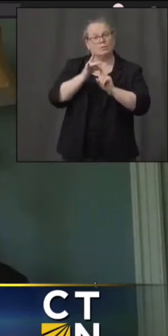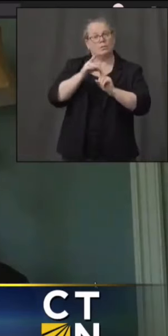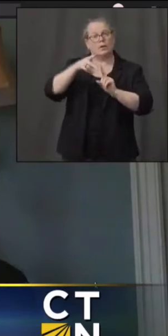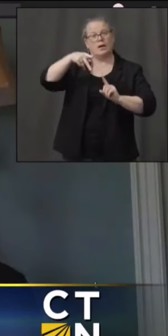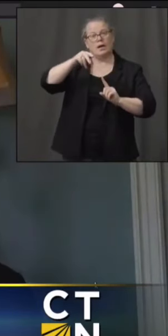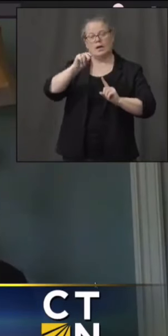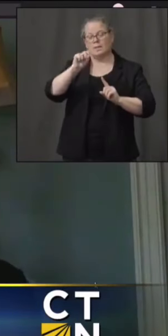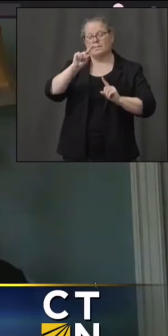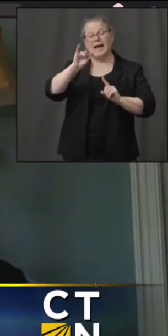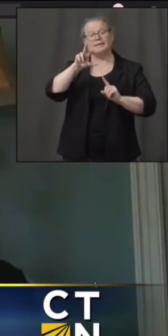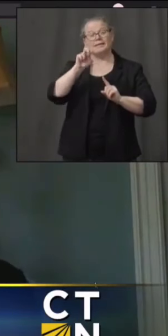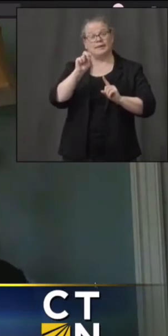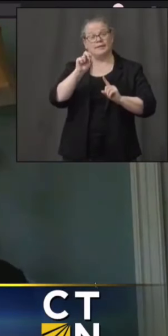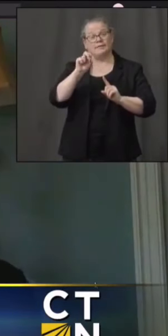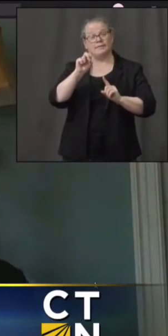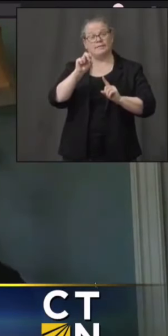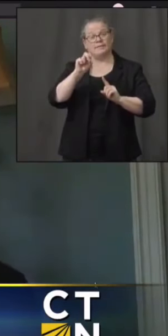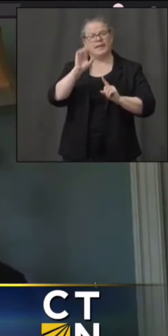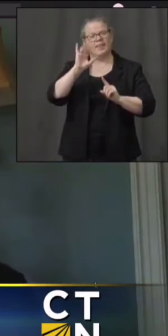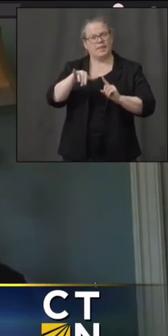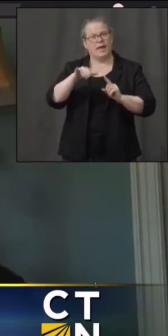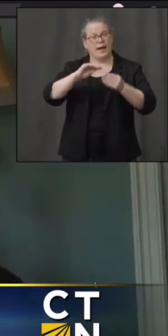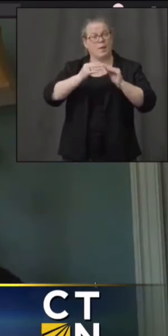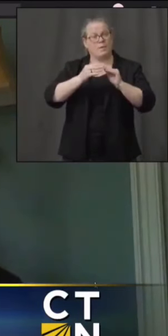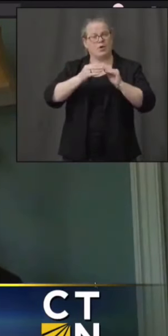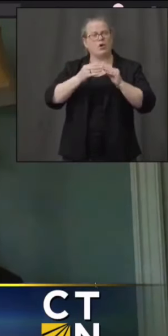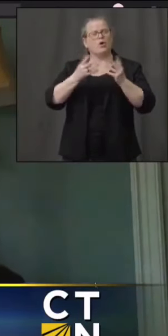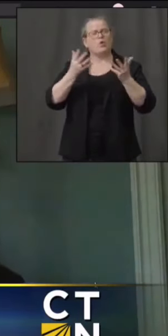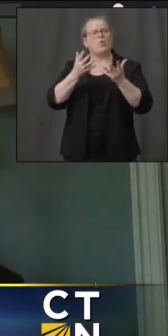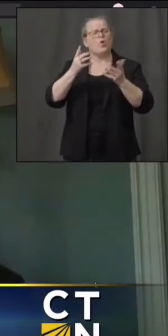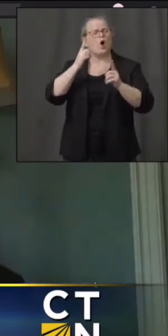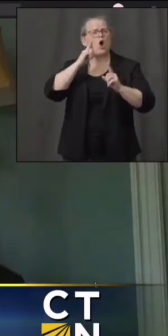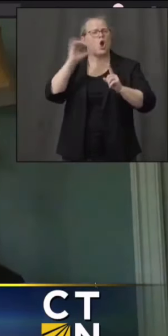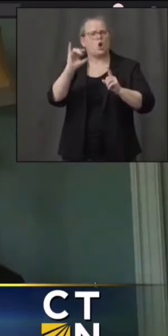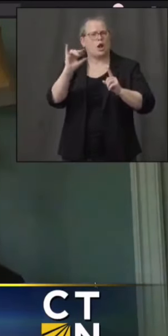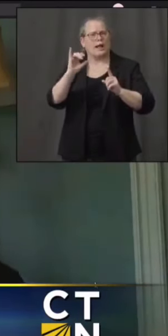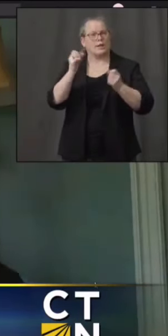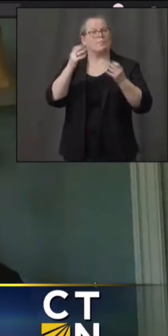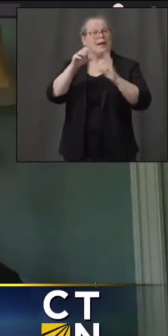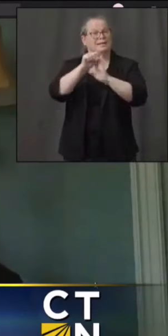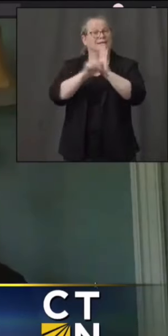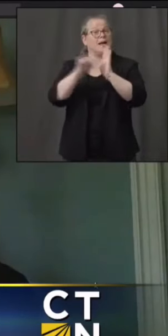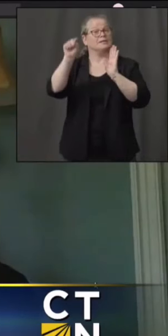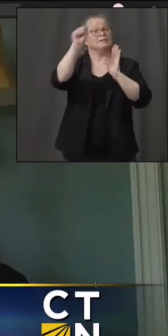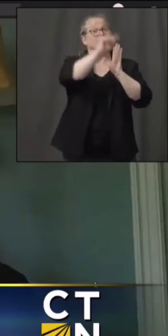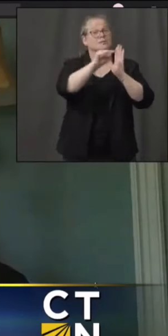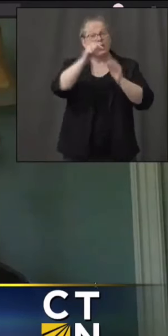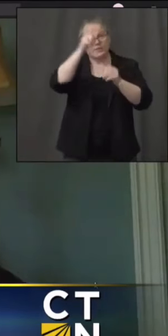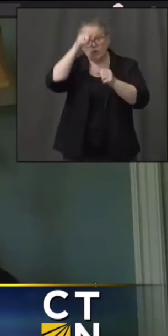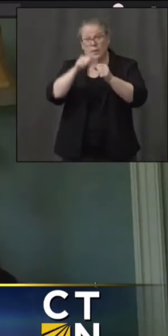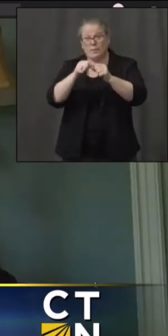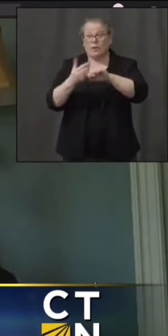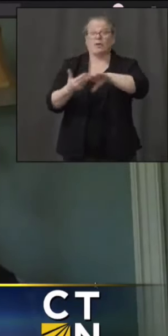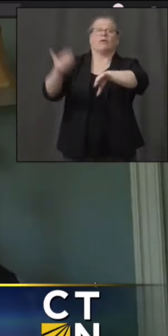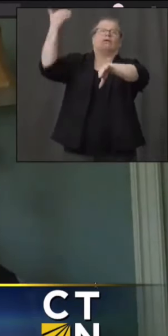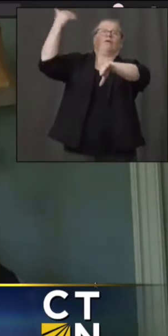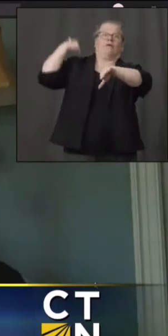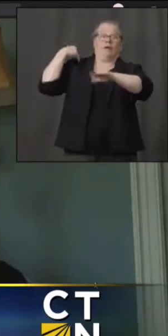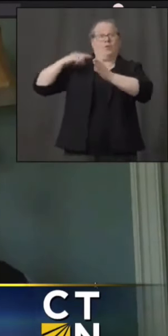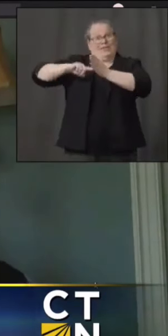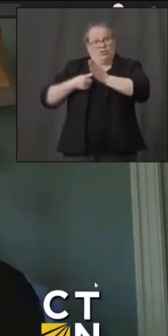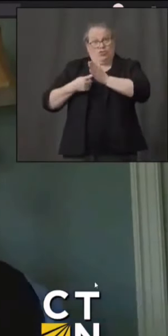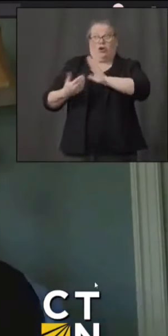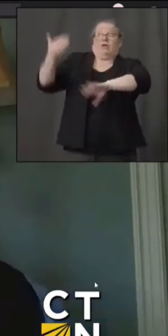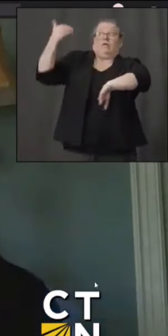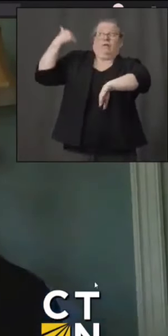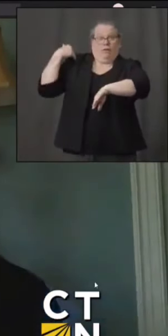which seems like a long time ago, all the testing was done at the state public health laboratory. And initially, we